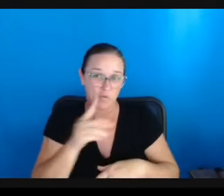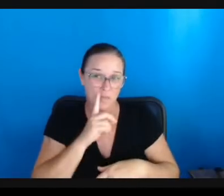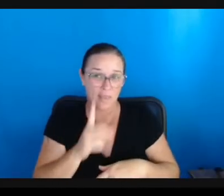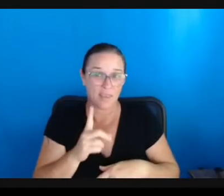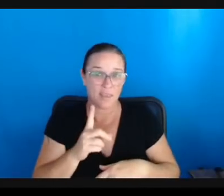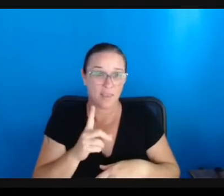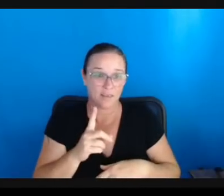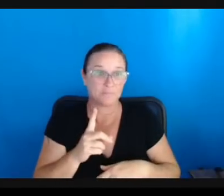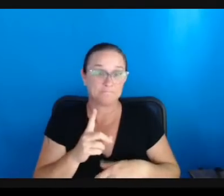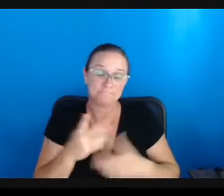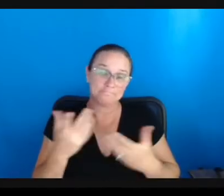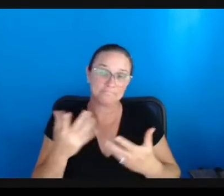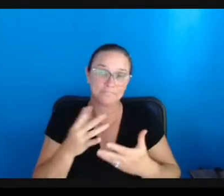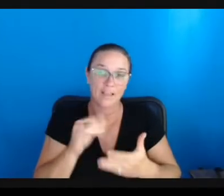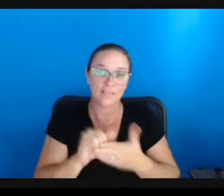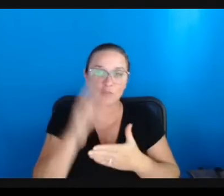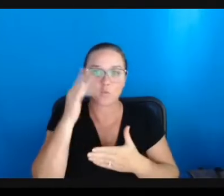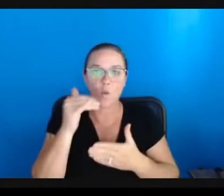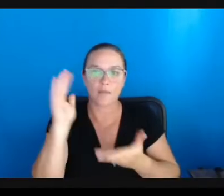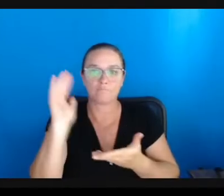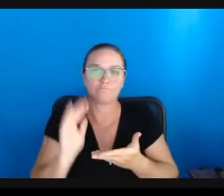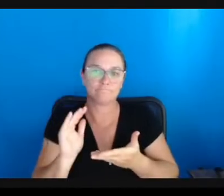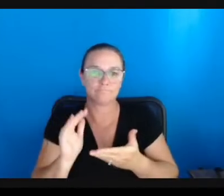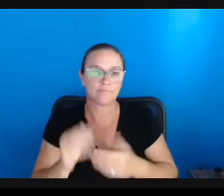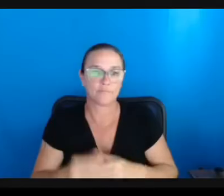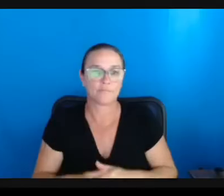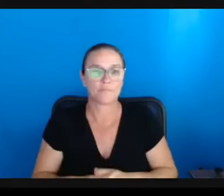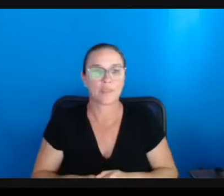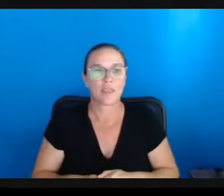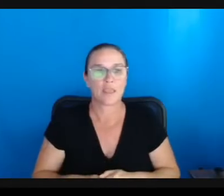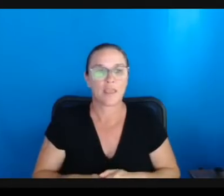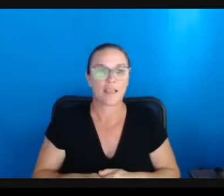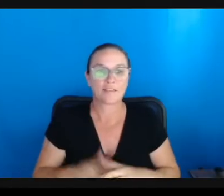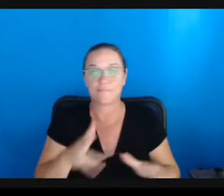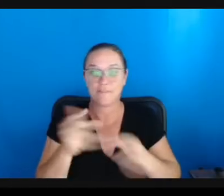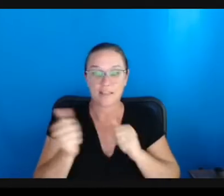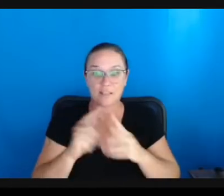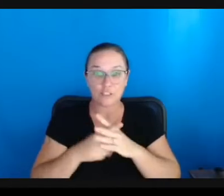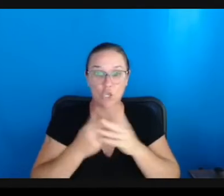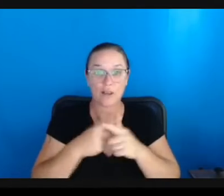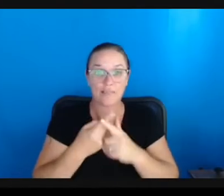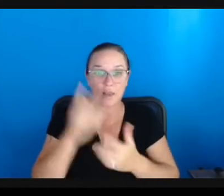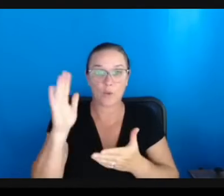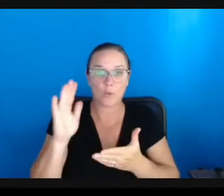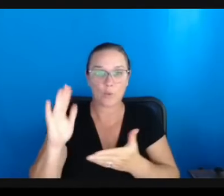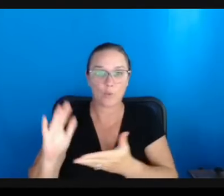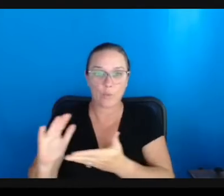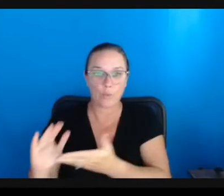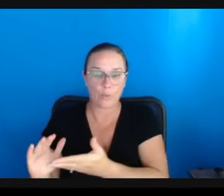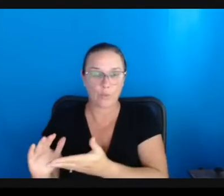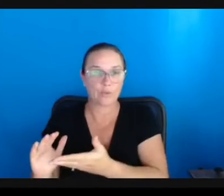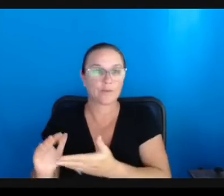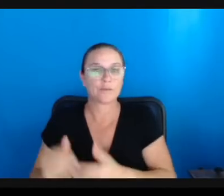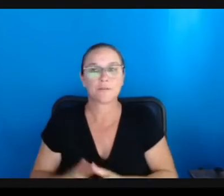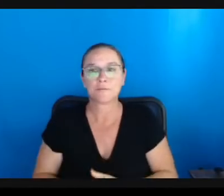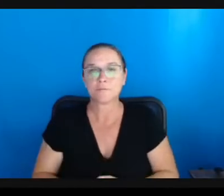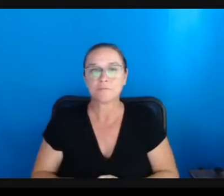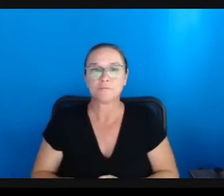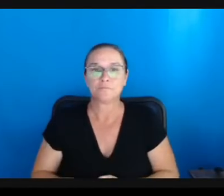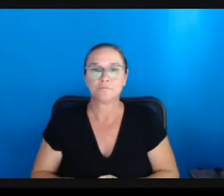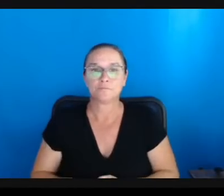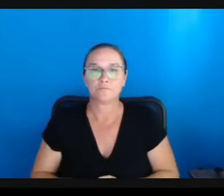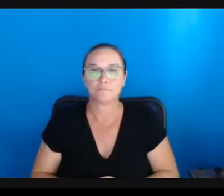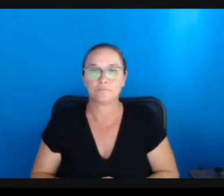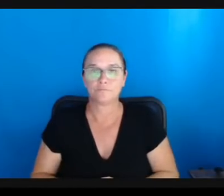that makes a difference there, since we kind of erupt fastest at the start and then tail off as eruption continues with time. And along